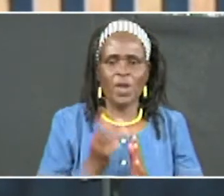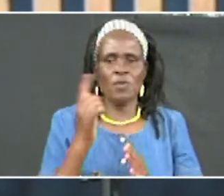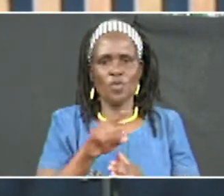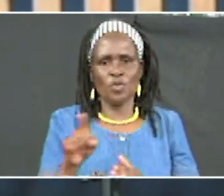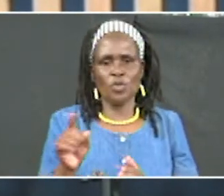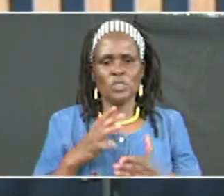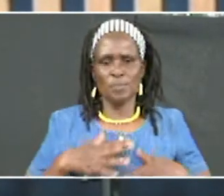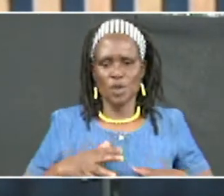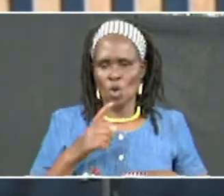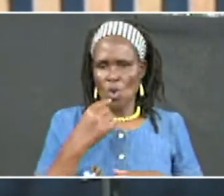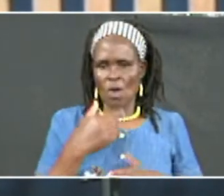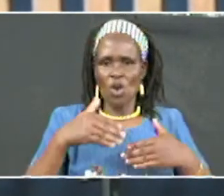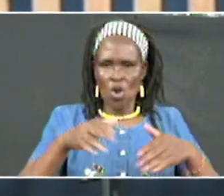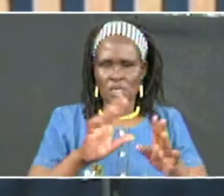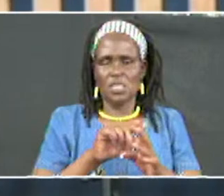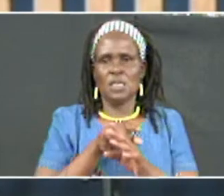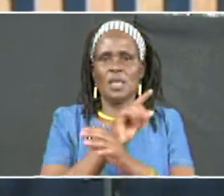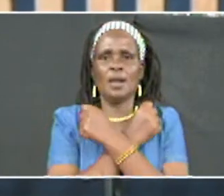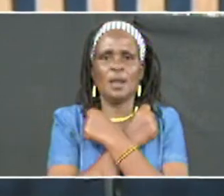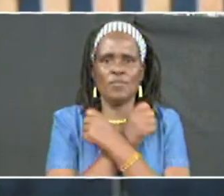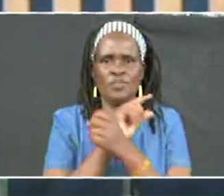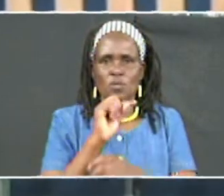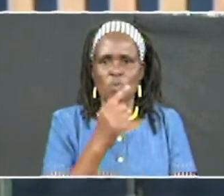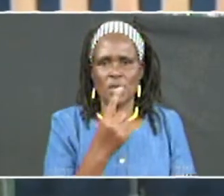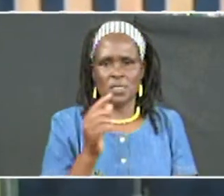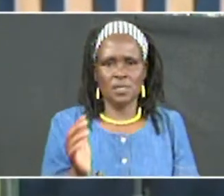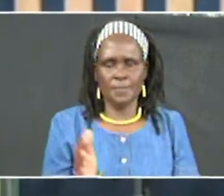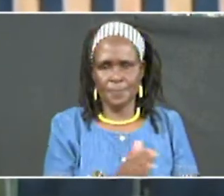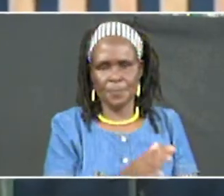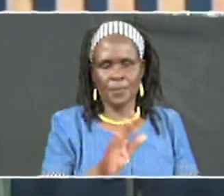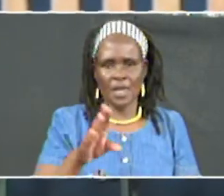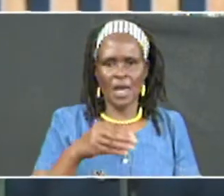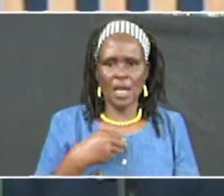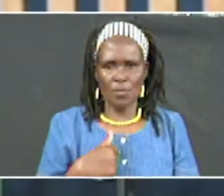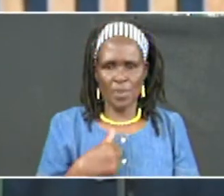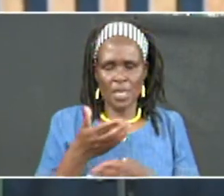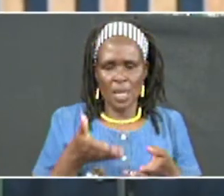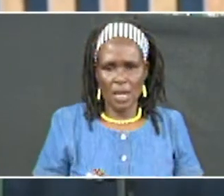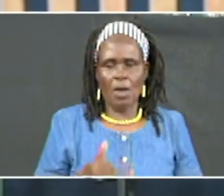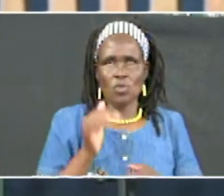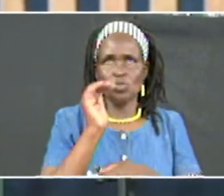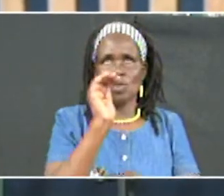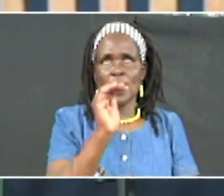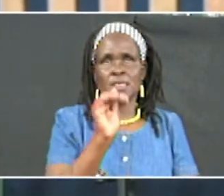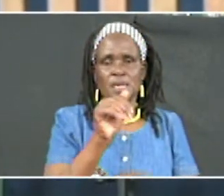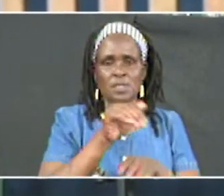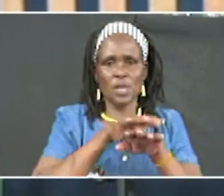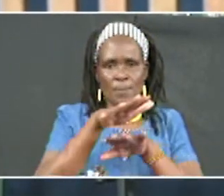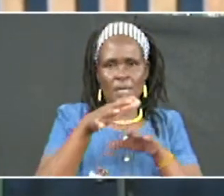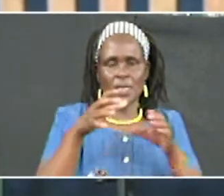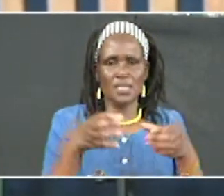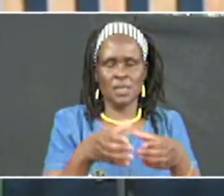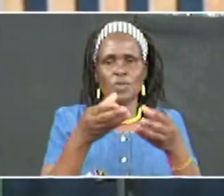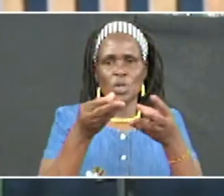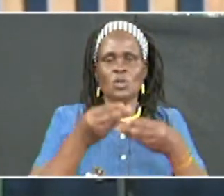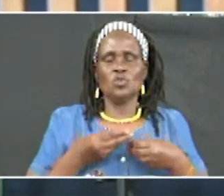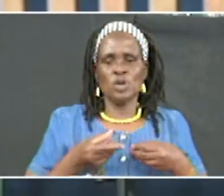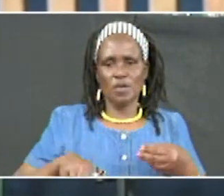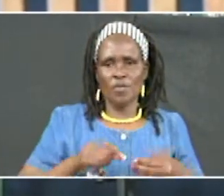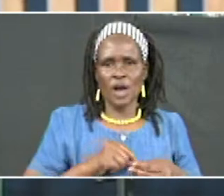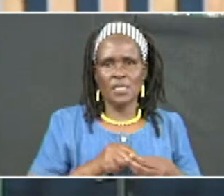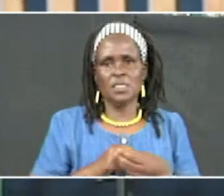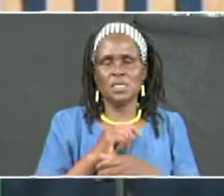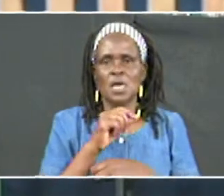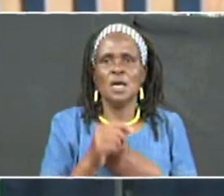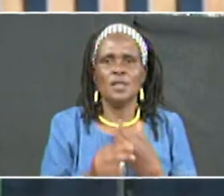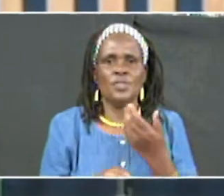lost their loved ones. Allow me now to ask the media team to give us video